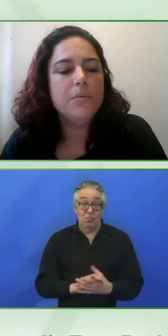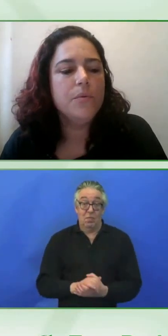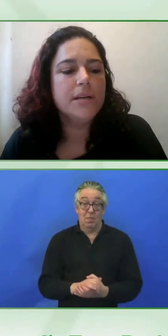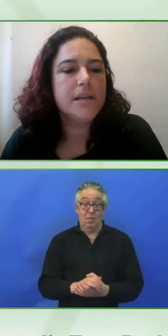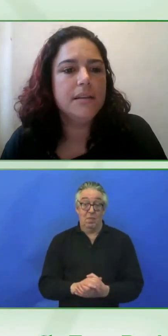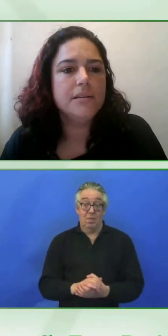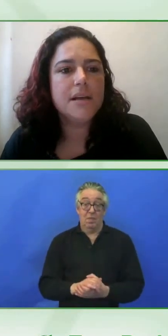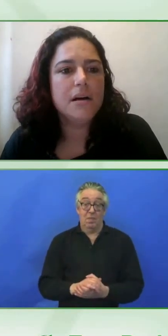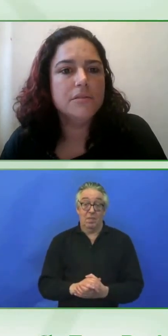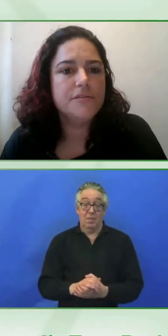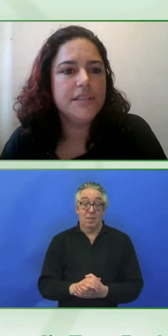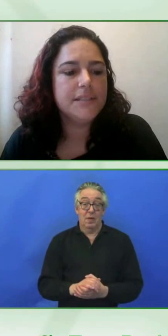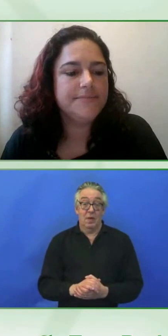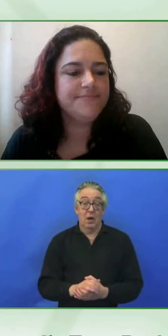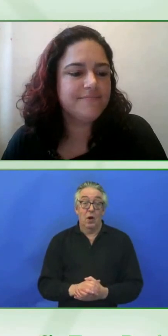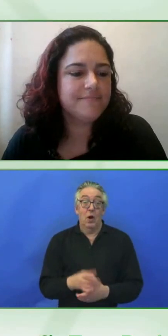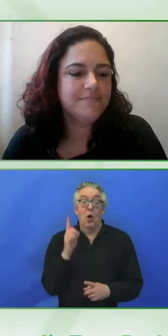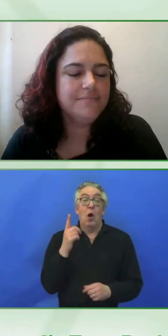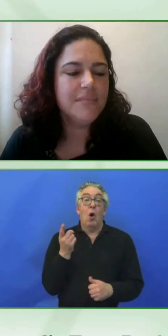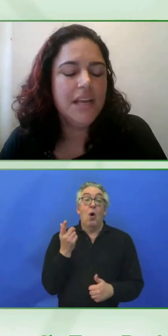woman wears a nun's outfit.